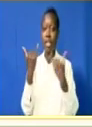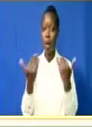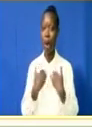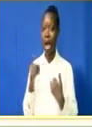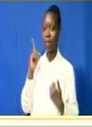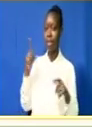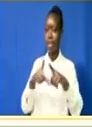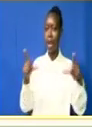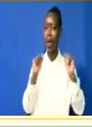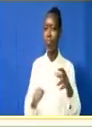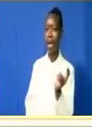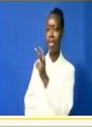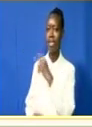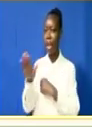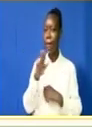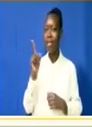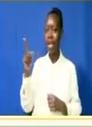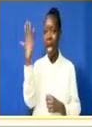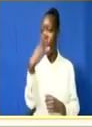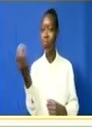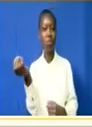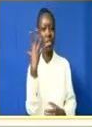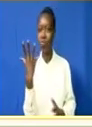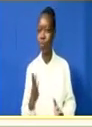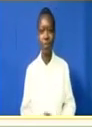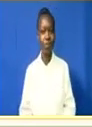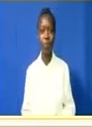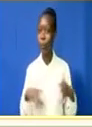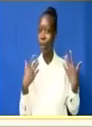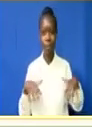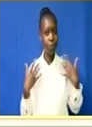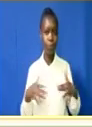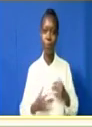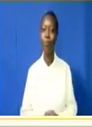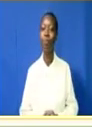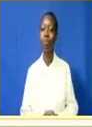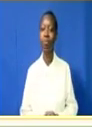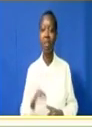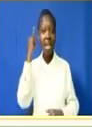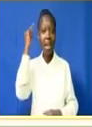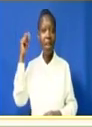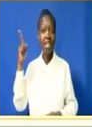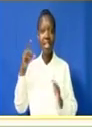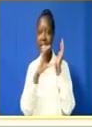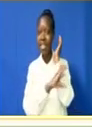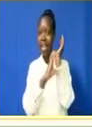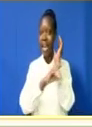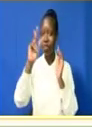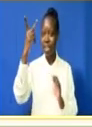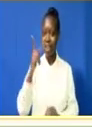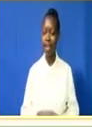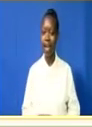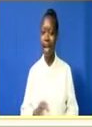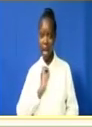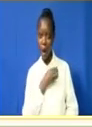Mm. You can see that place. That is beautiful. It's just beautiful by looking at it. And imagine that's our country, Kenya. Wow.